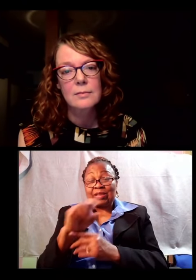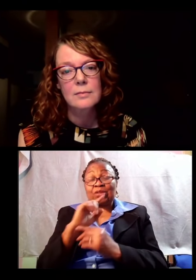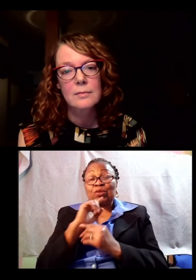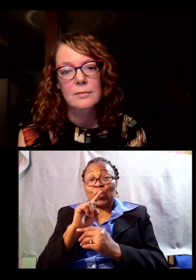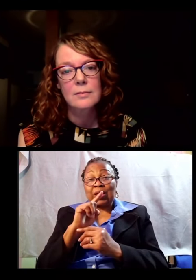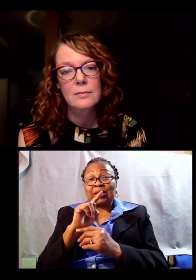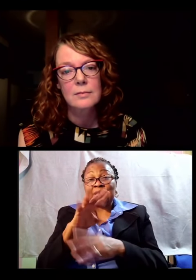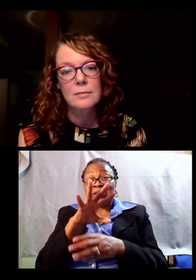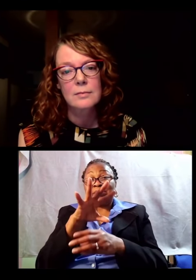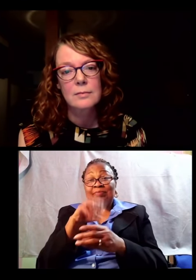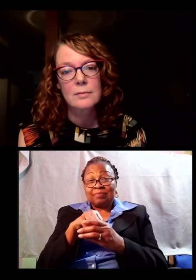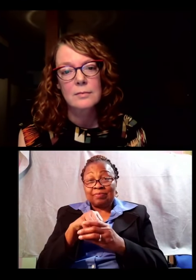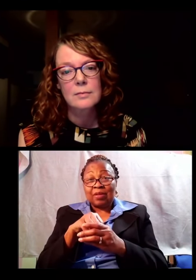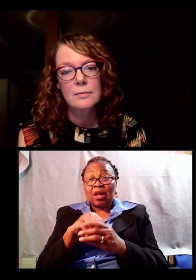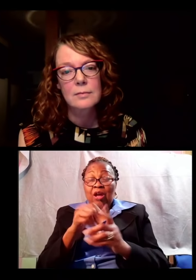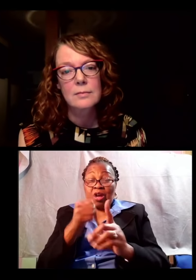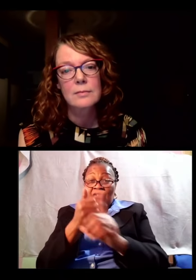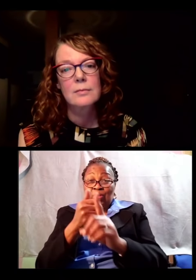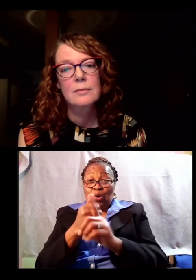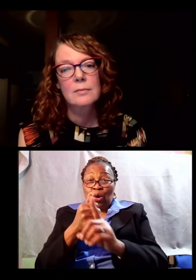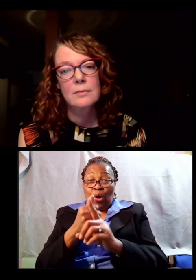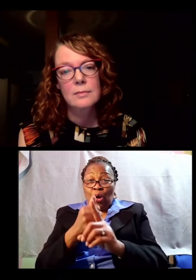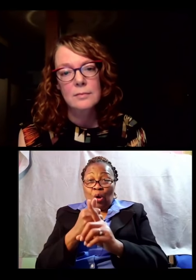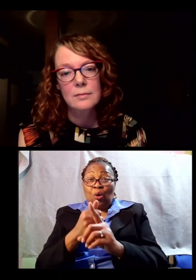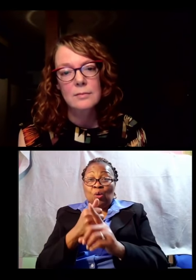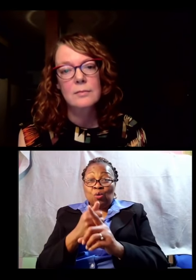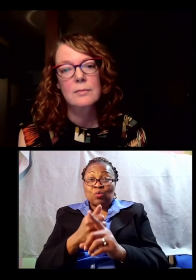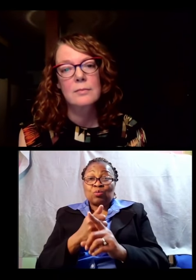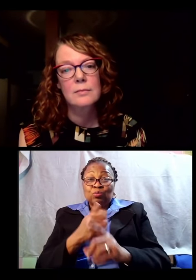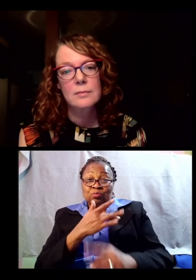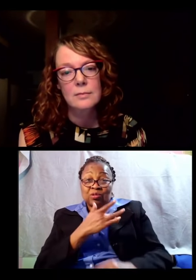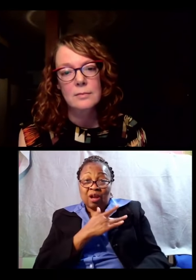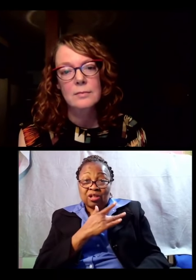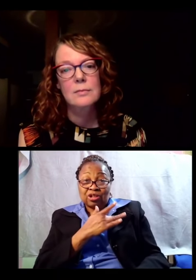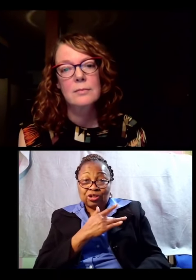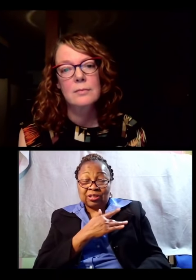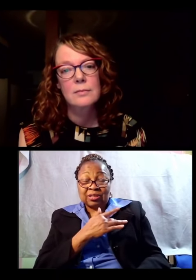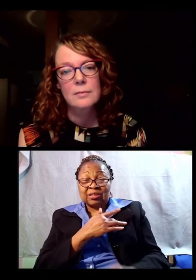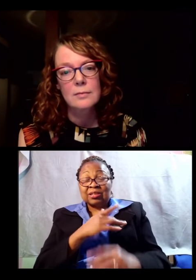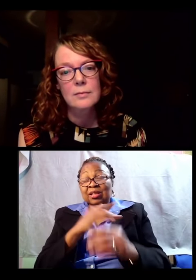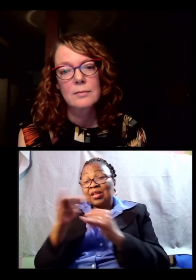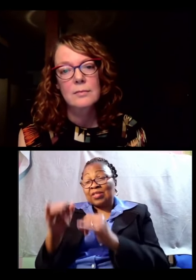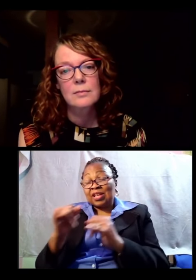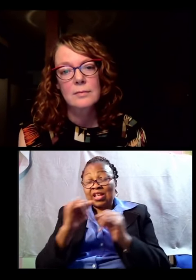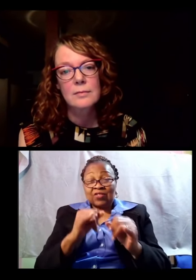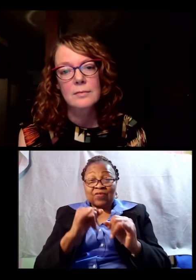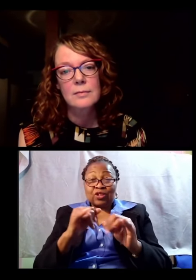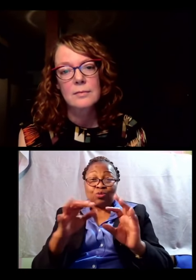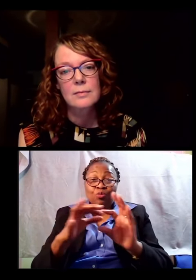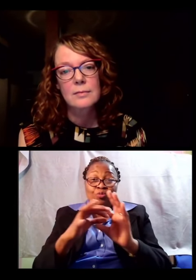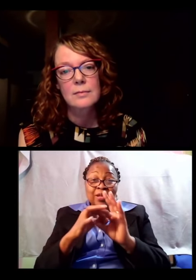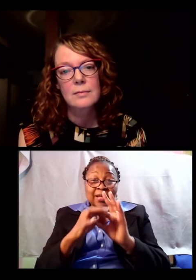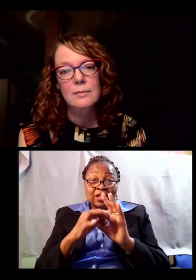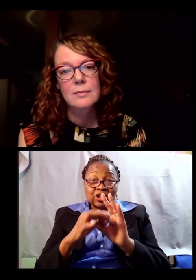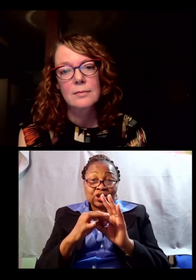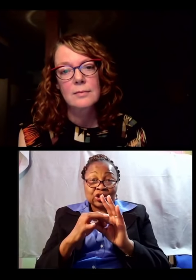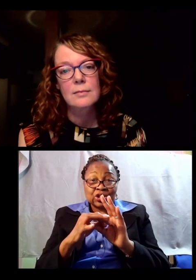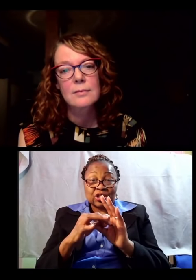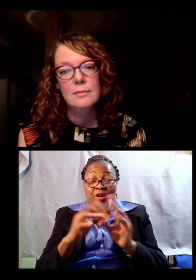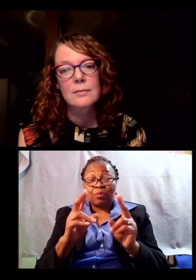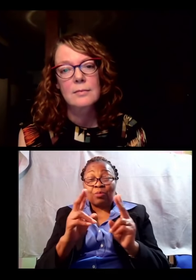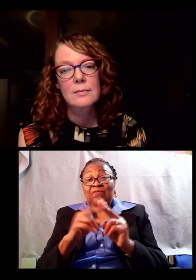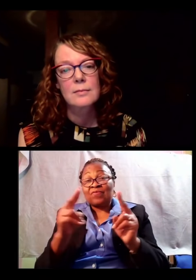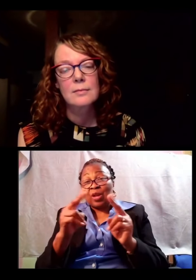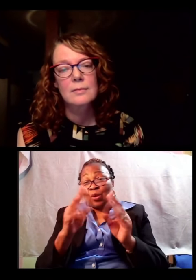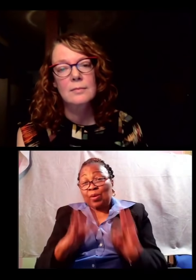engaging of one's conscience, you know, the individual conscience, the individual relationship was very